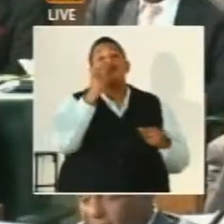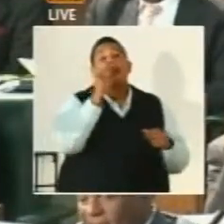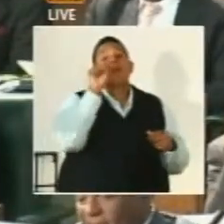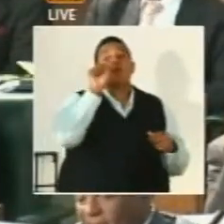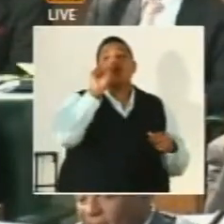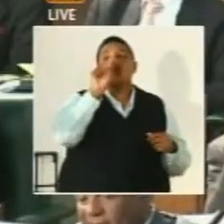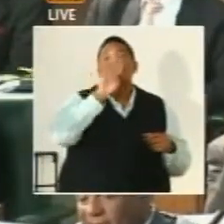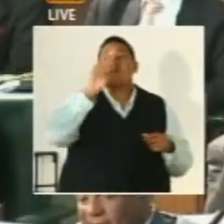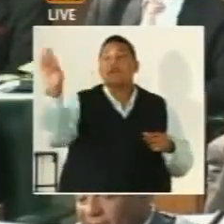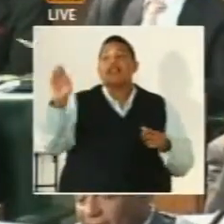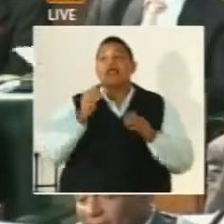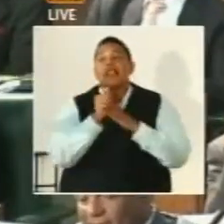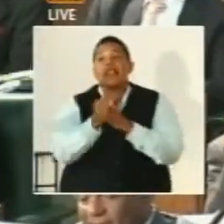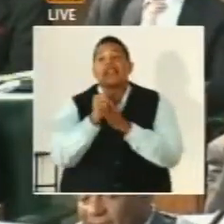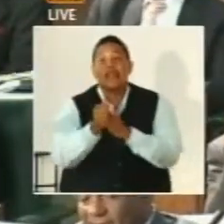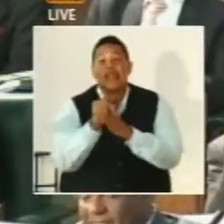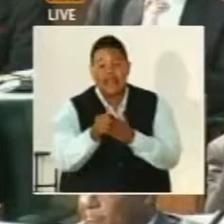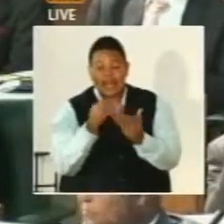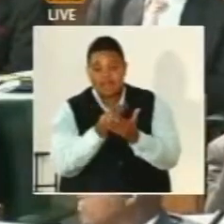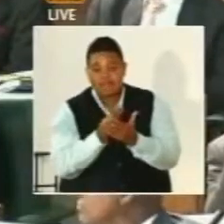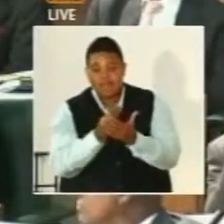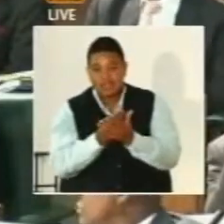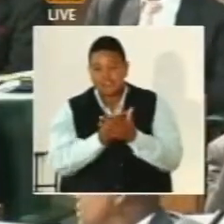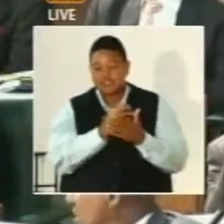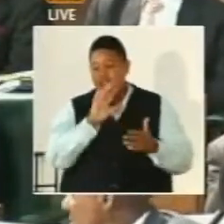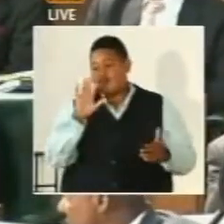billion, leaving a financing gap of